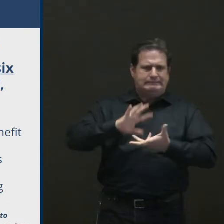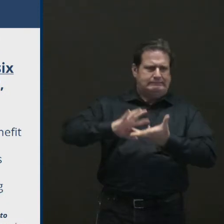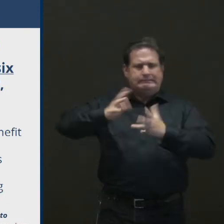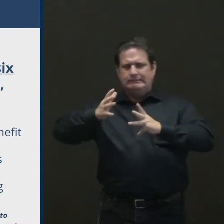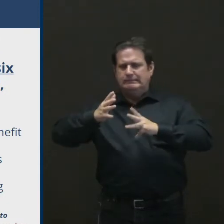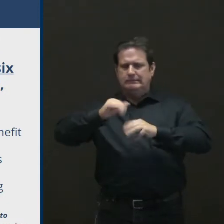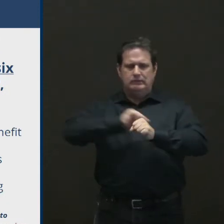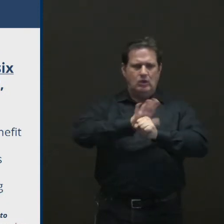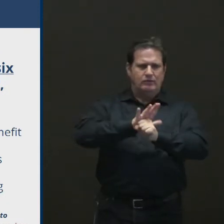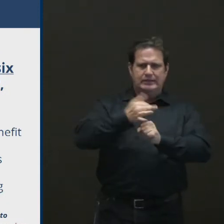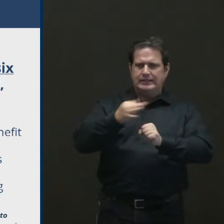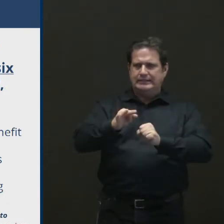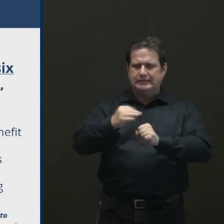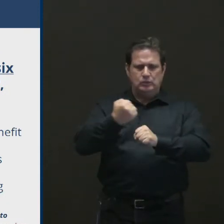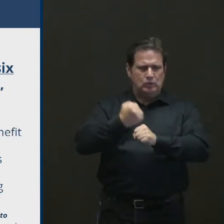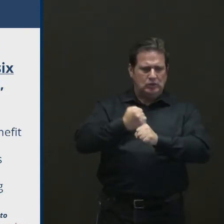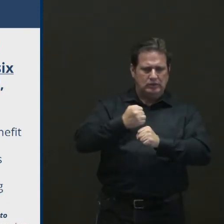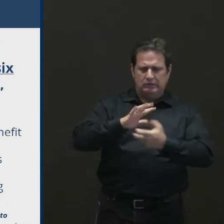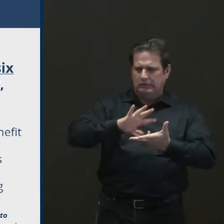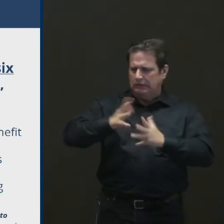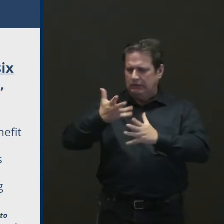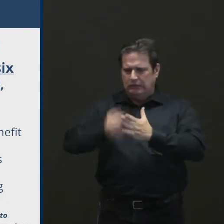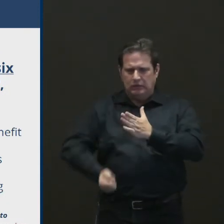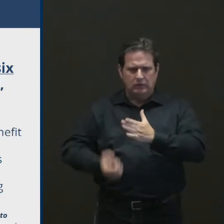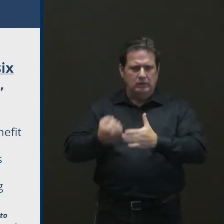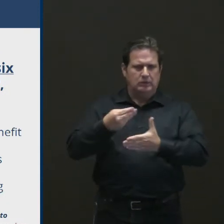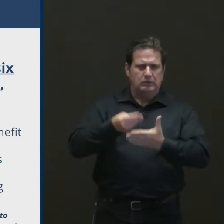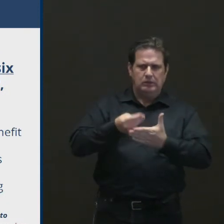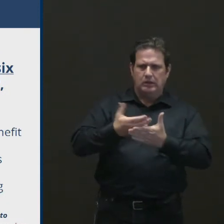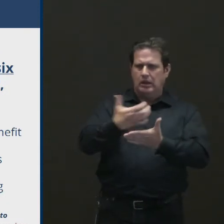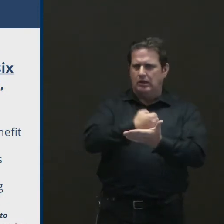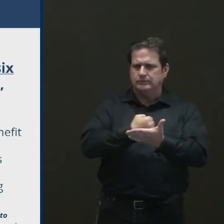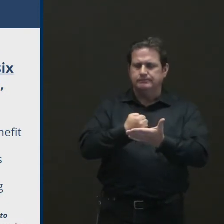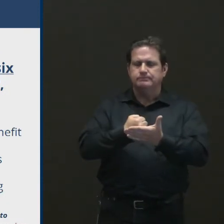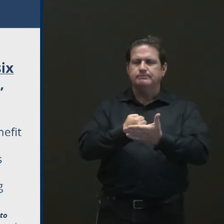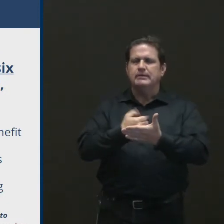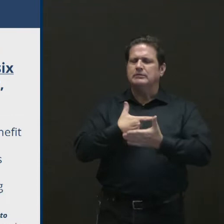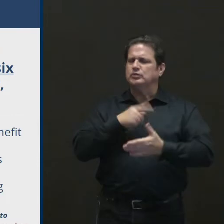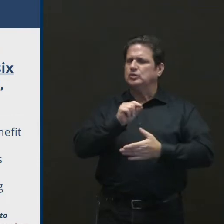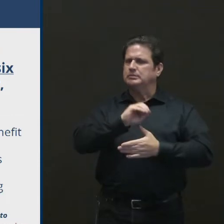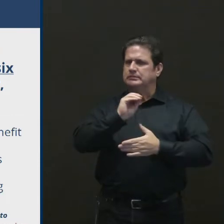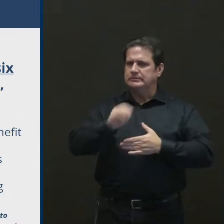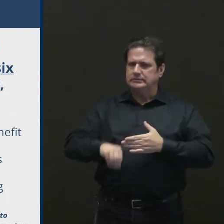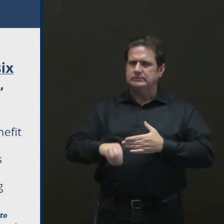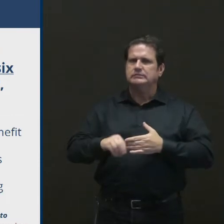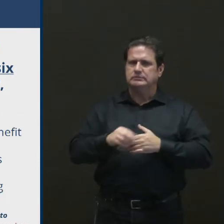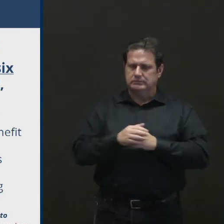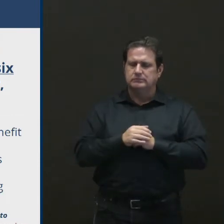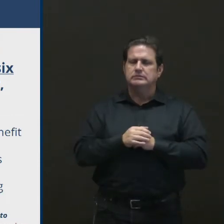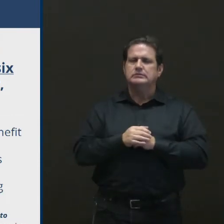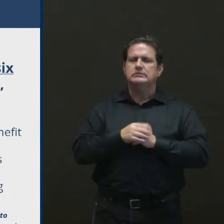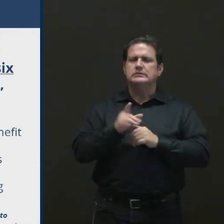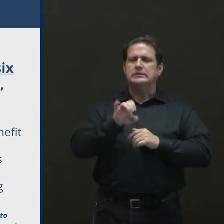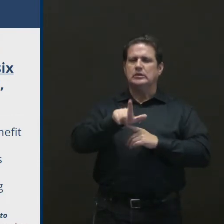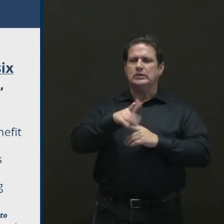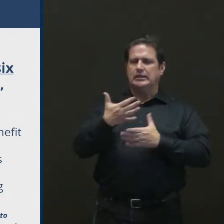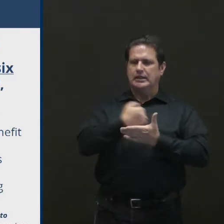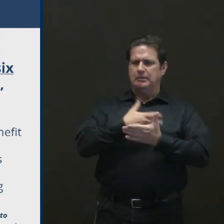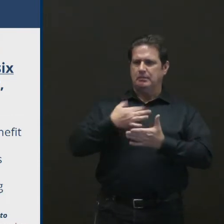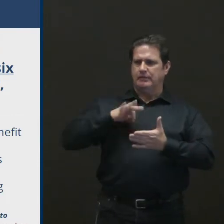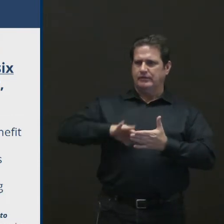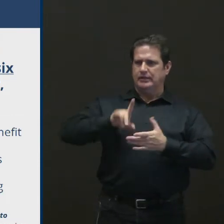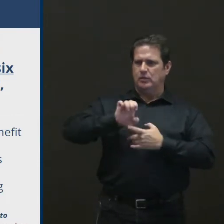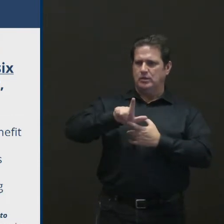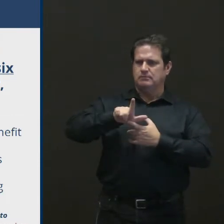due to COVID-19, which is an essential component to this. We have about 20% of the individuals who collect benefits from the state